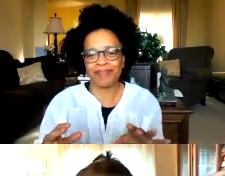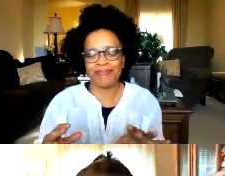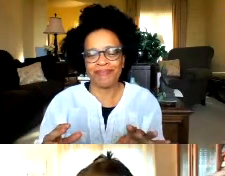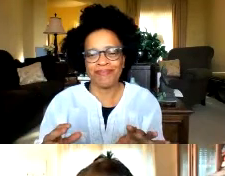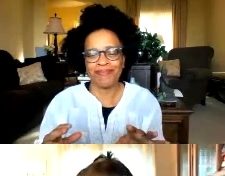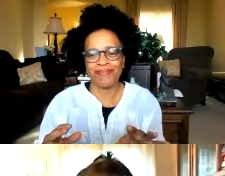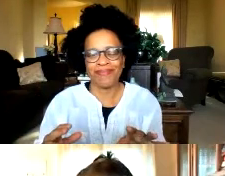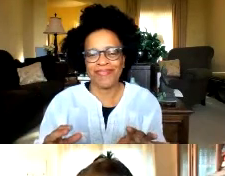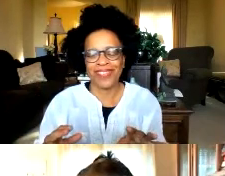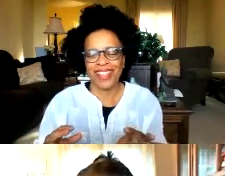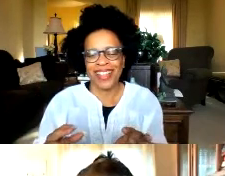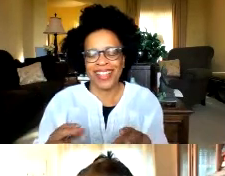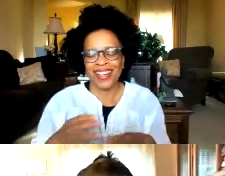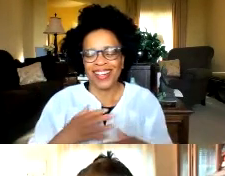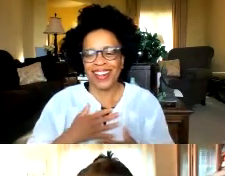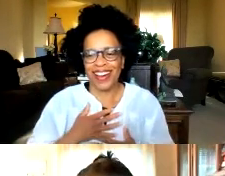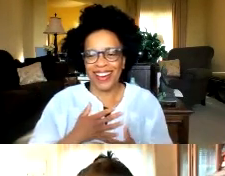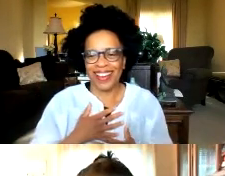that.